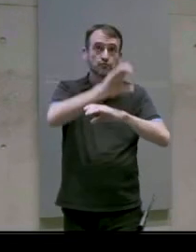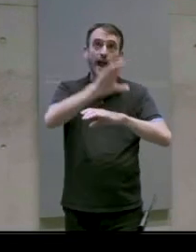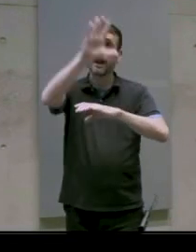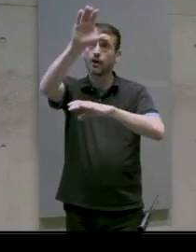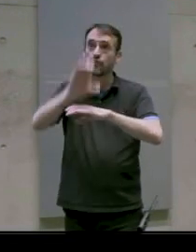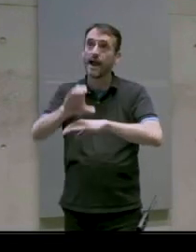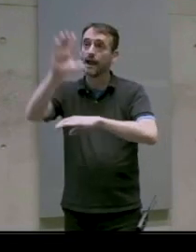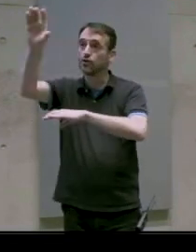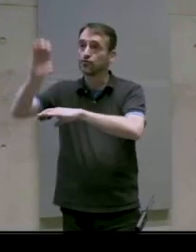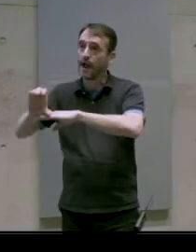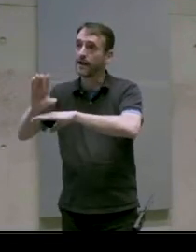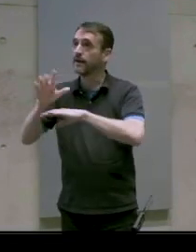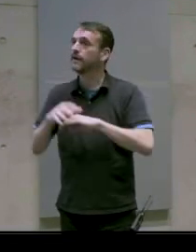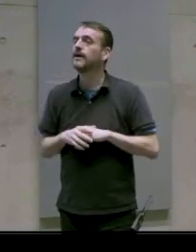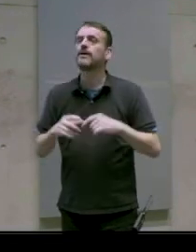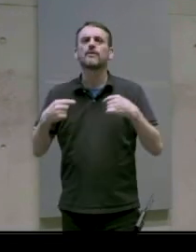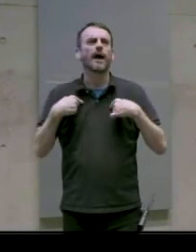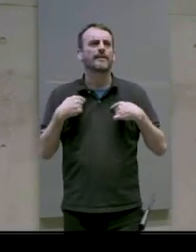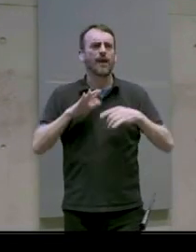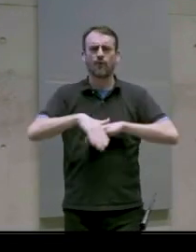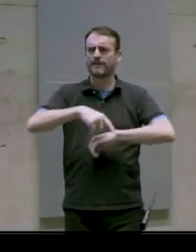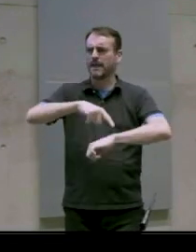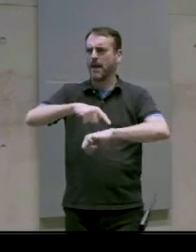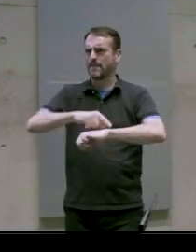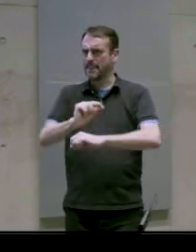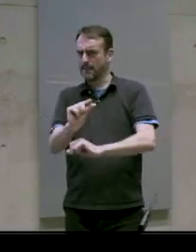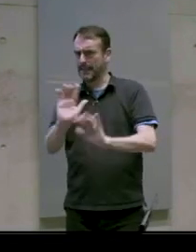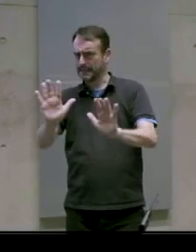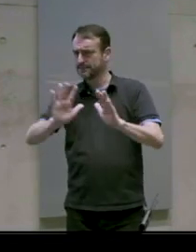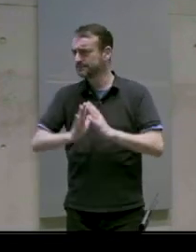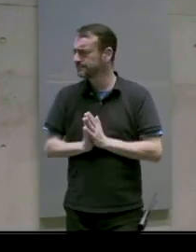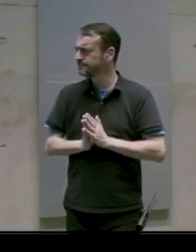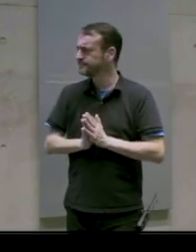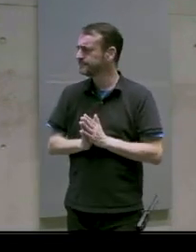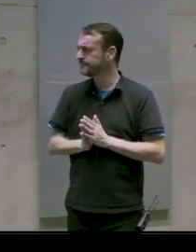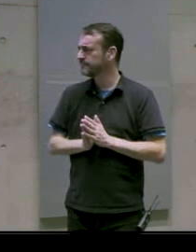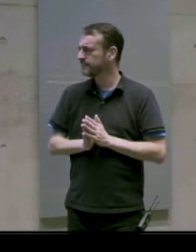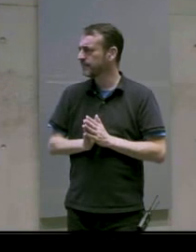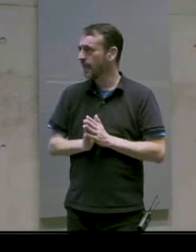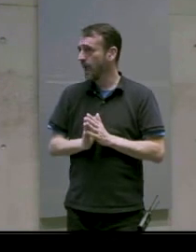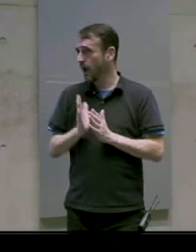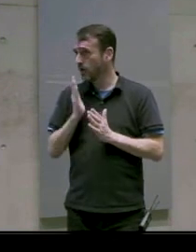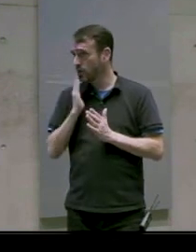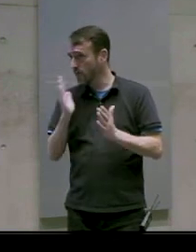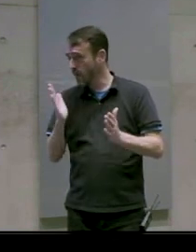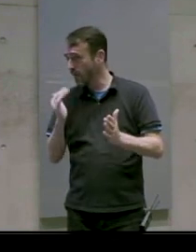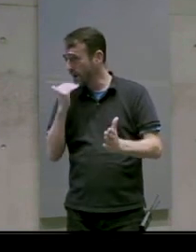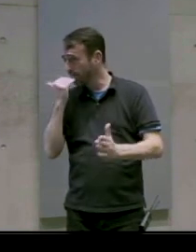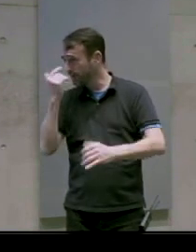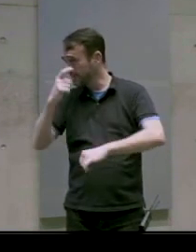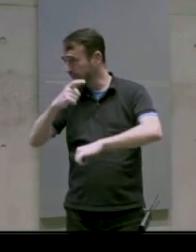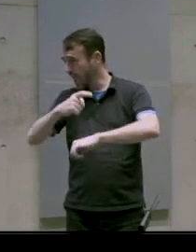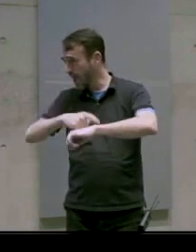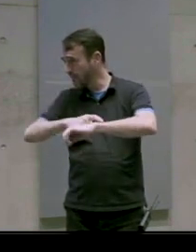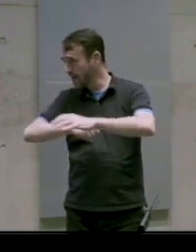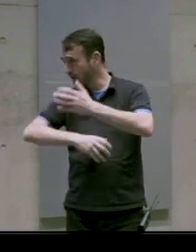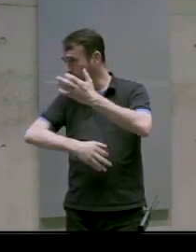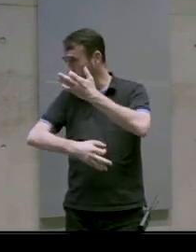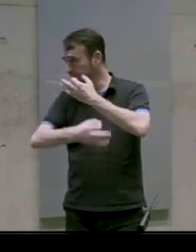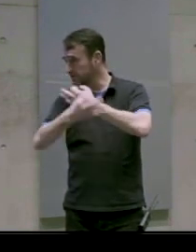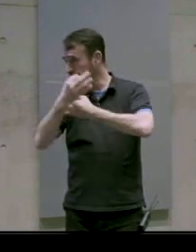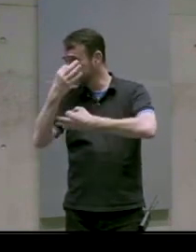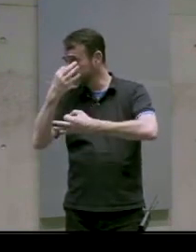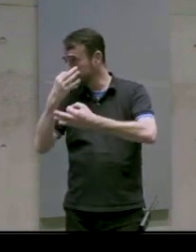it. I probably went a little bit over. And I don't know if we have time for any questions. Did I go